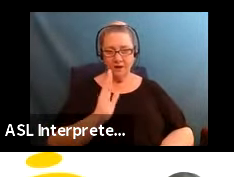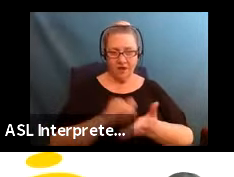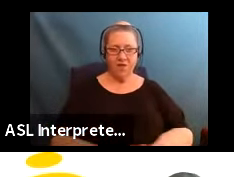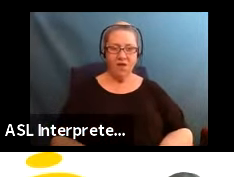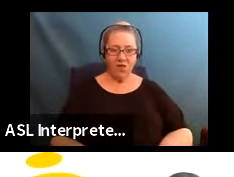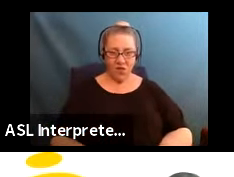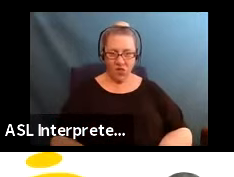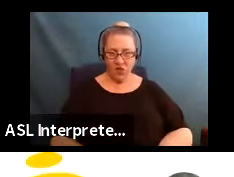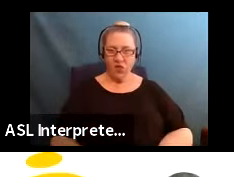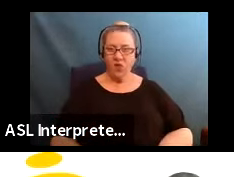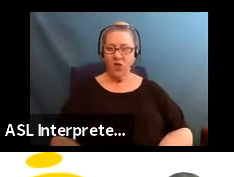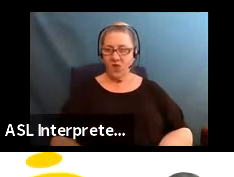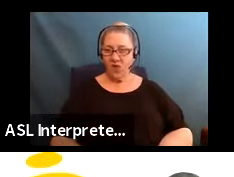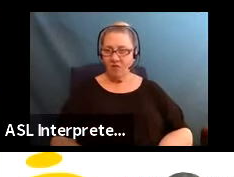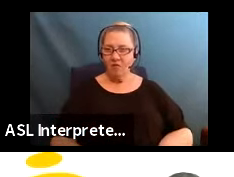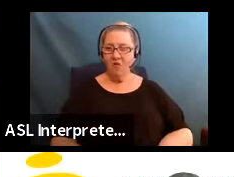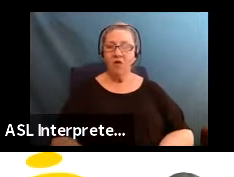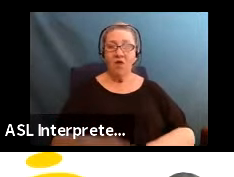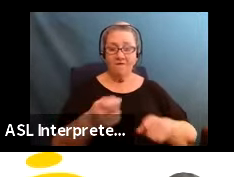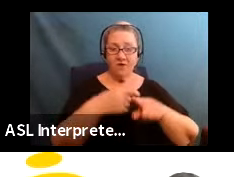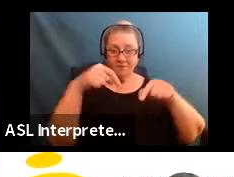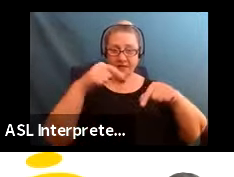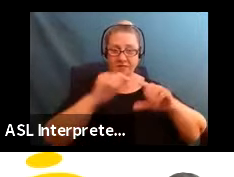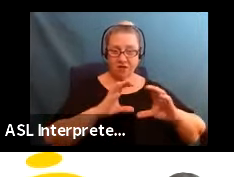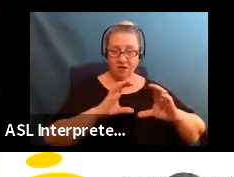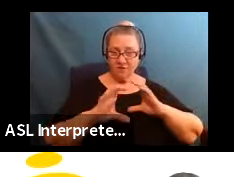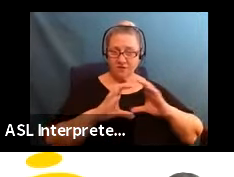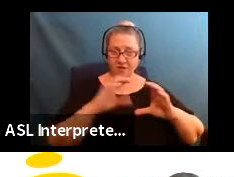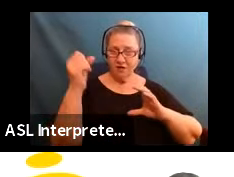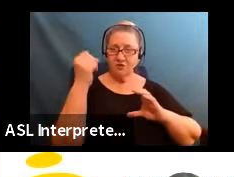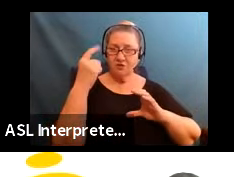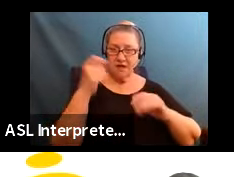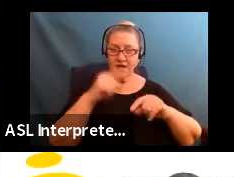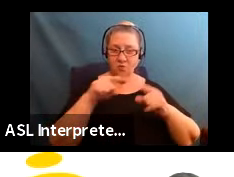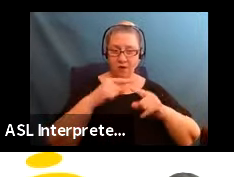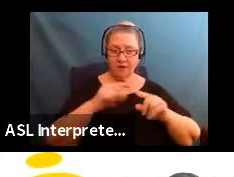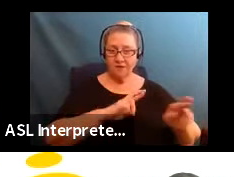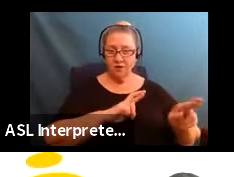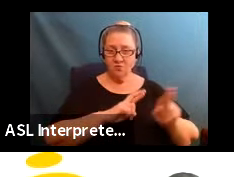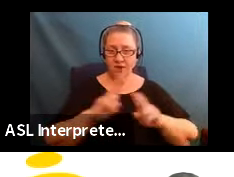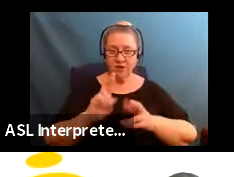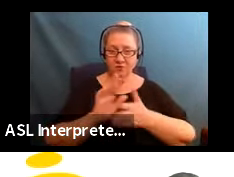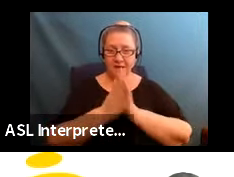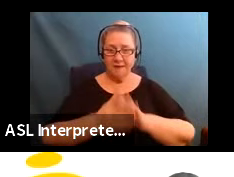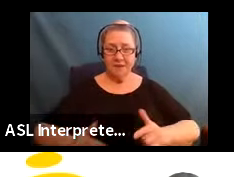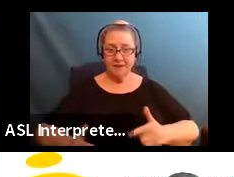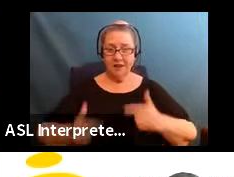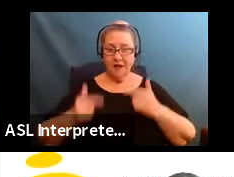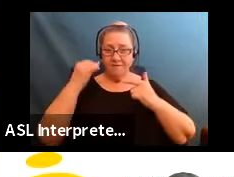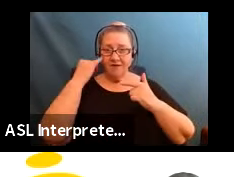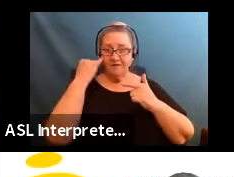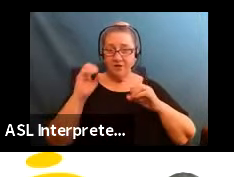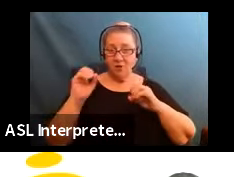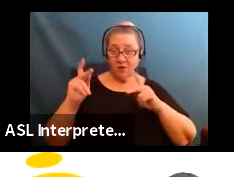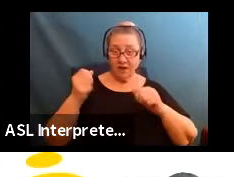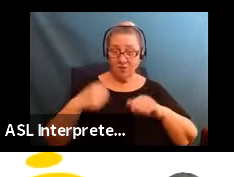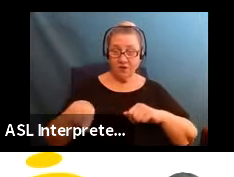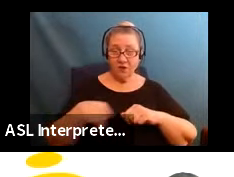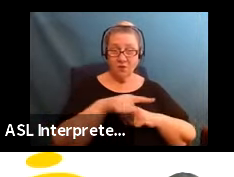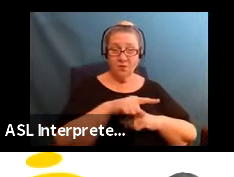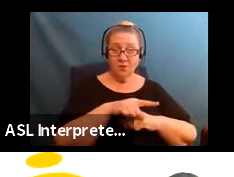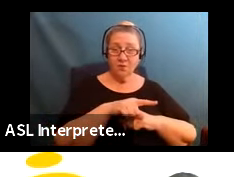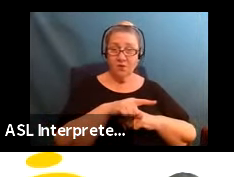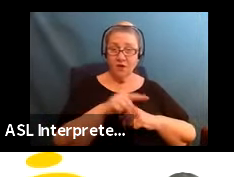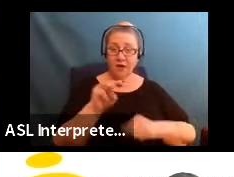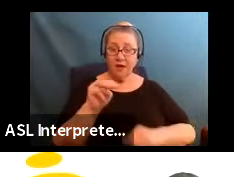this conversation, when these are ready to go live, if it's okay with you all,